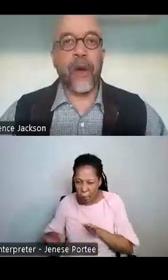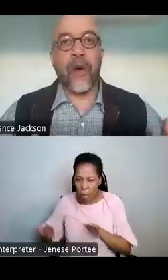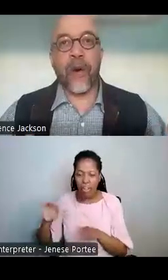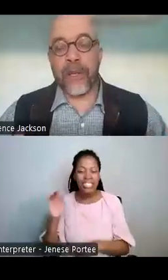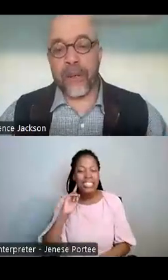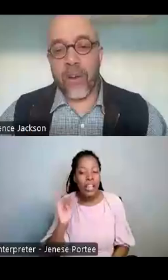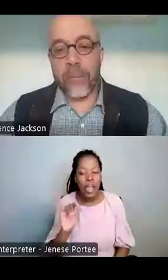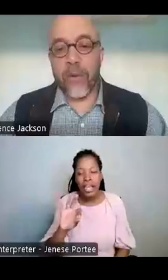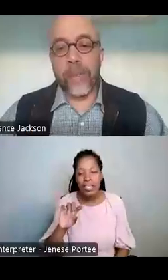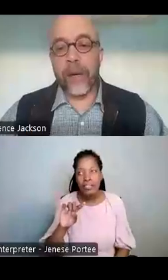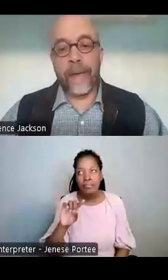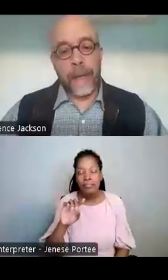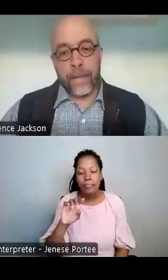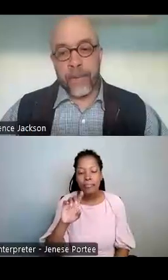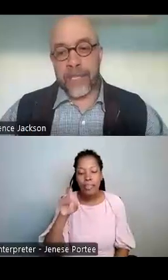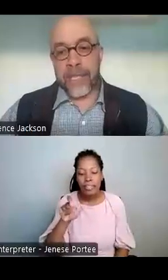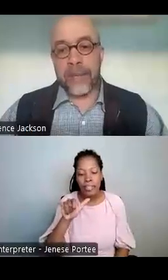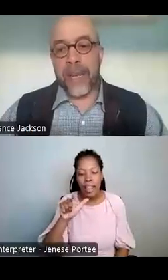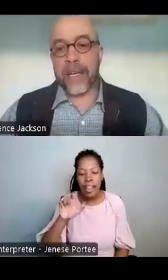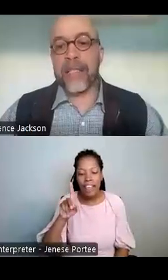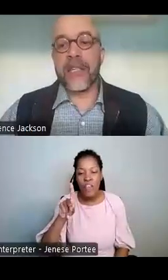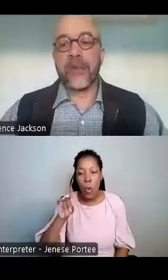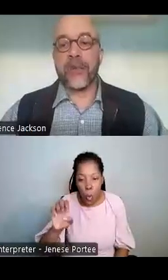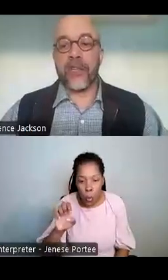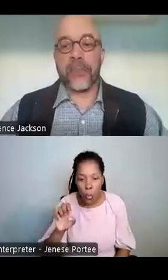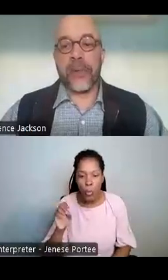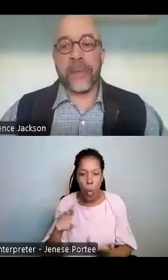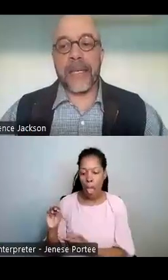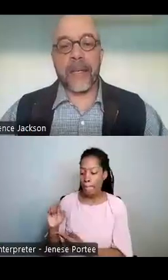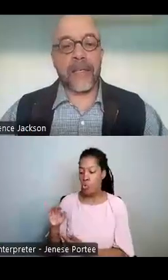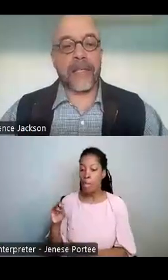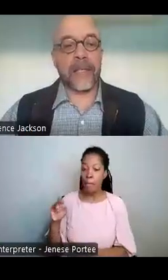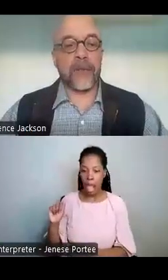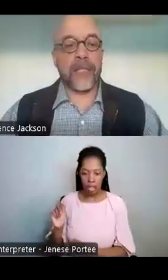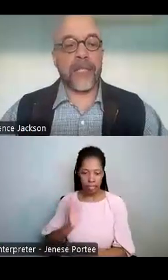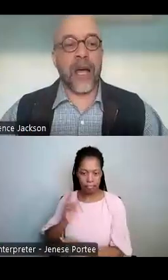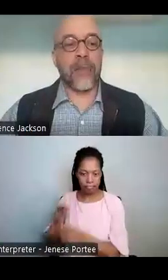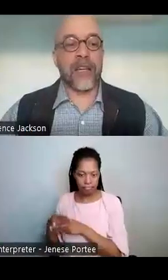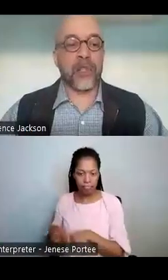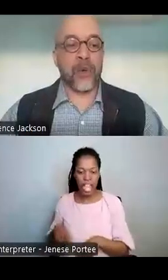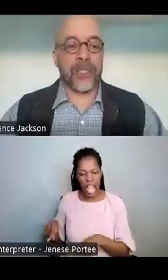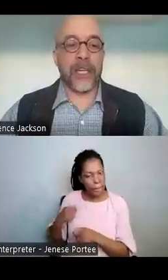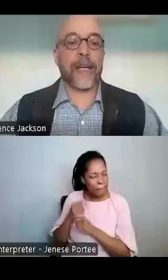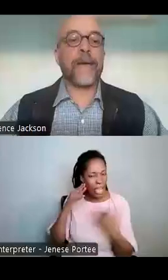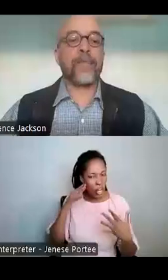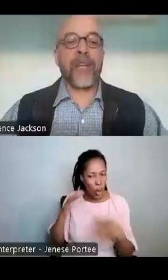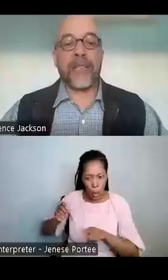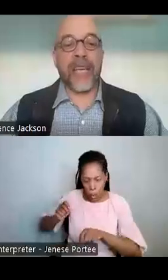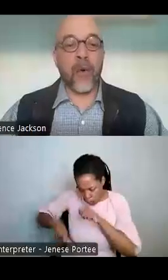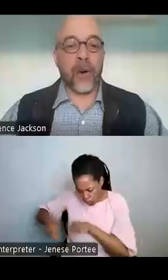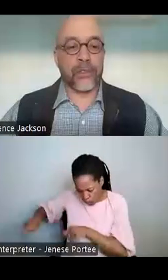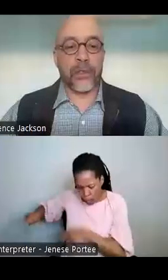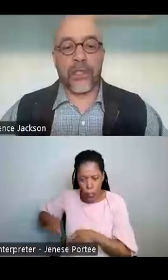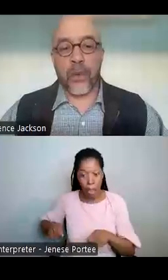xylophone, or what they call a marimba. This thing made a considerable noise, being beaten lustily on the side by a short stick. In the